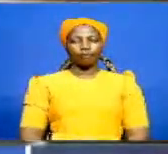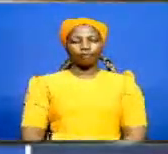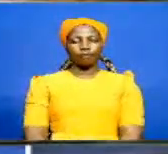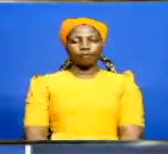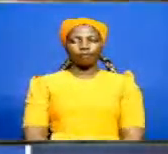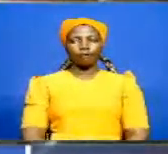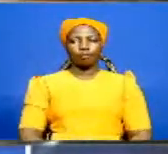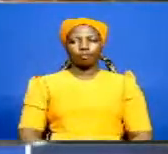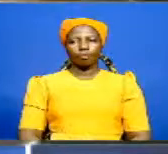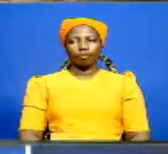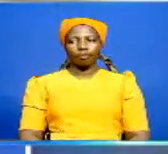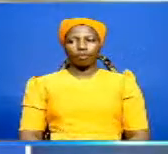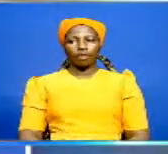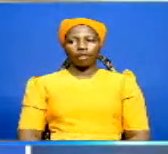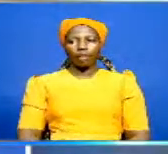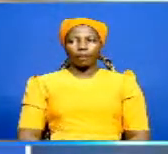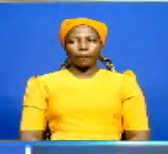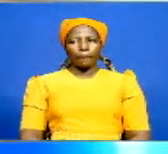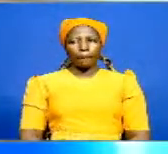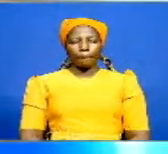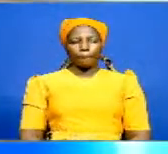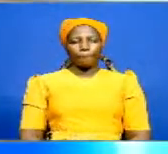Ouma.